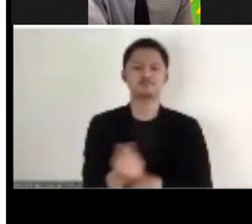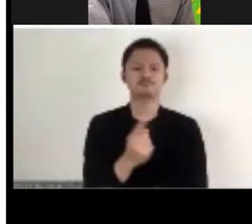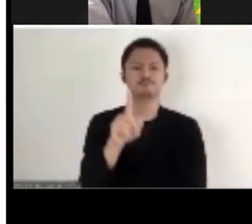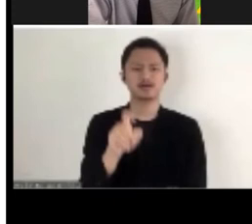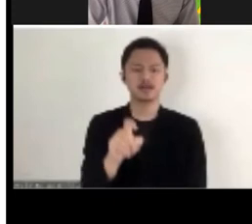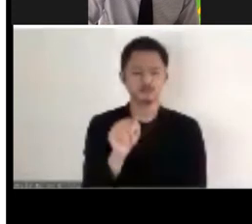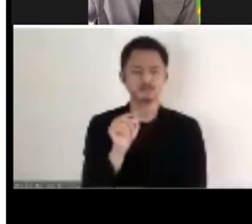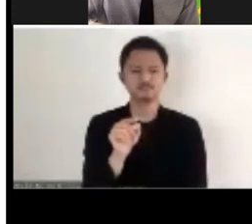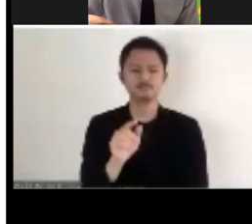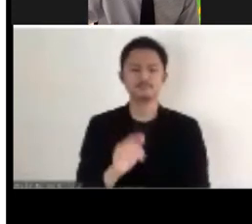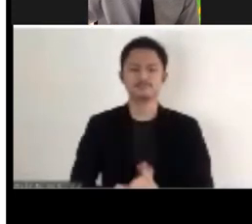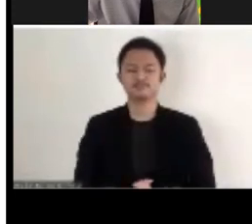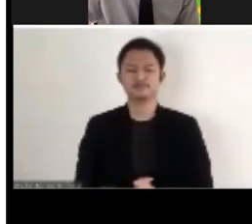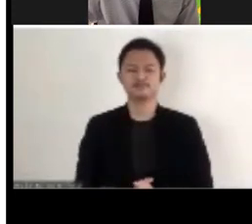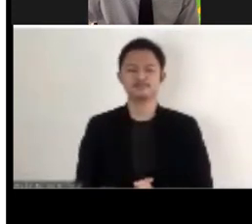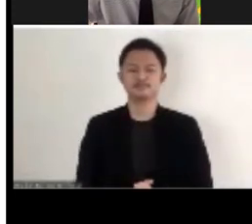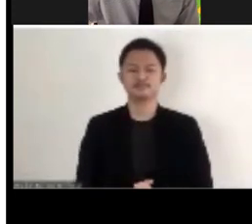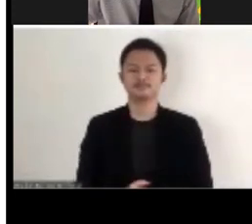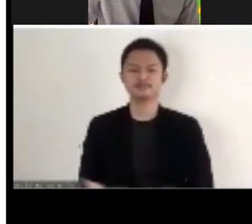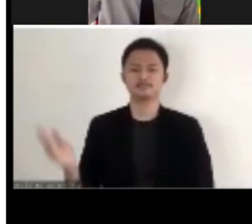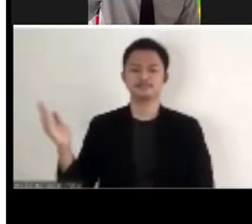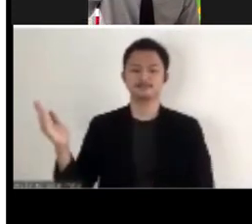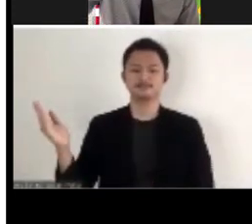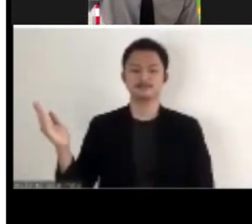Om Om